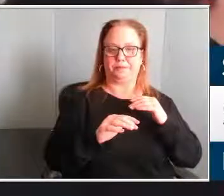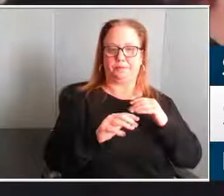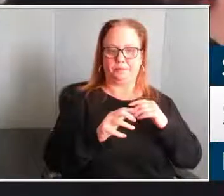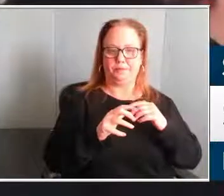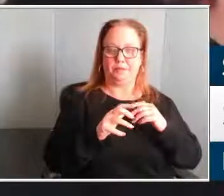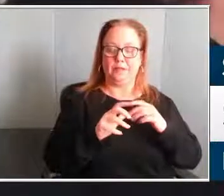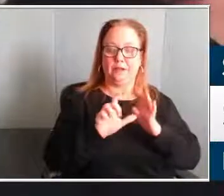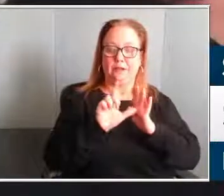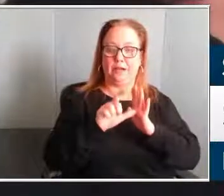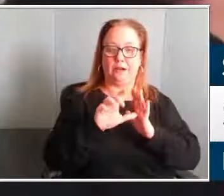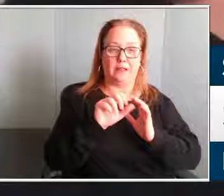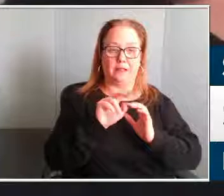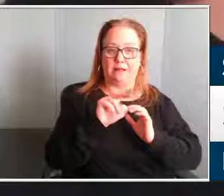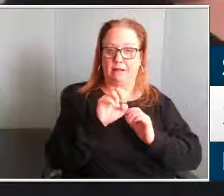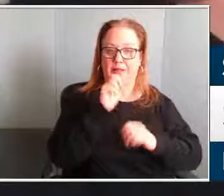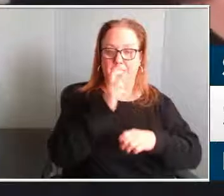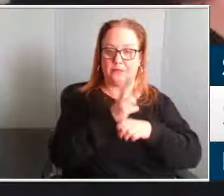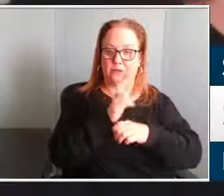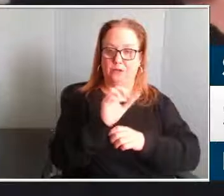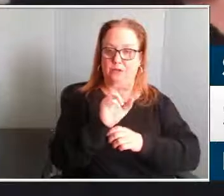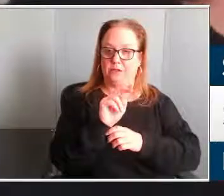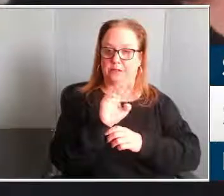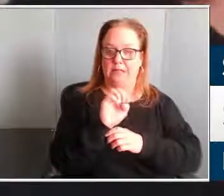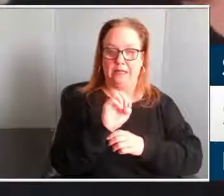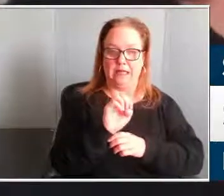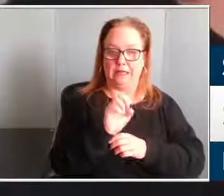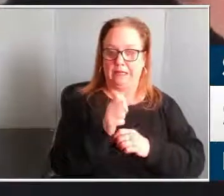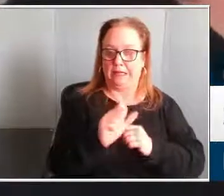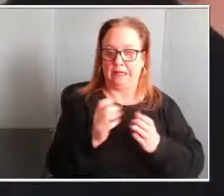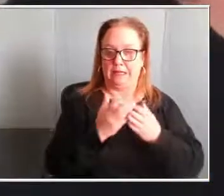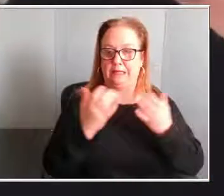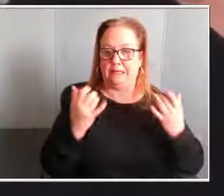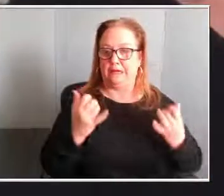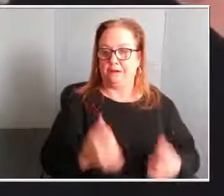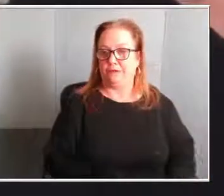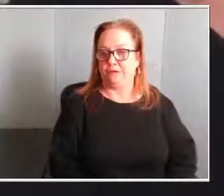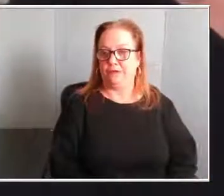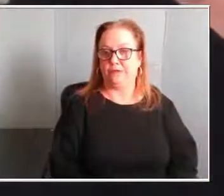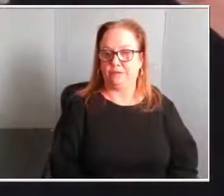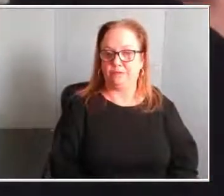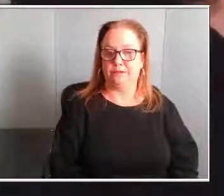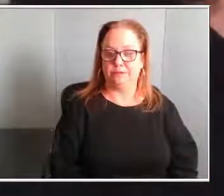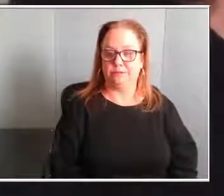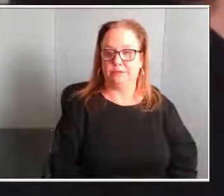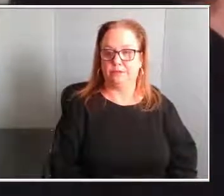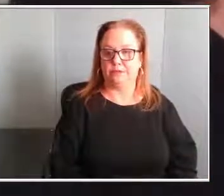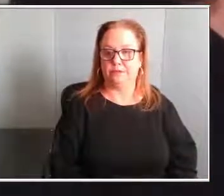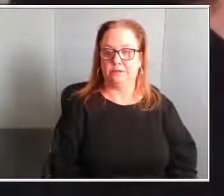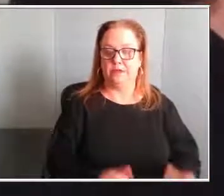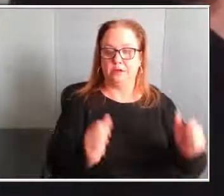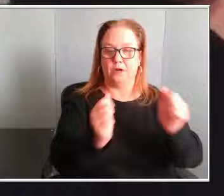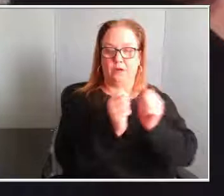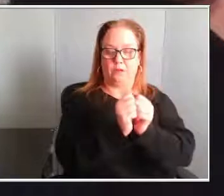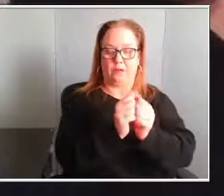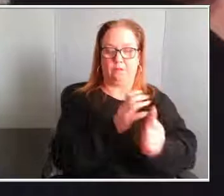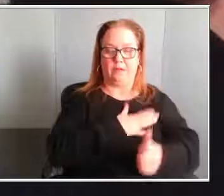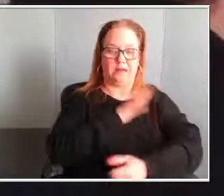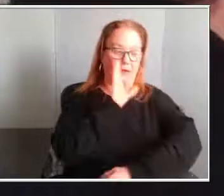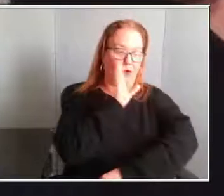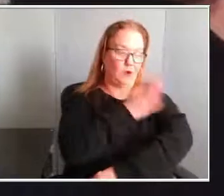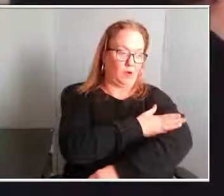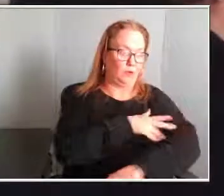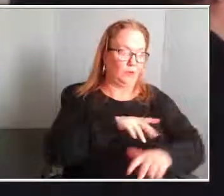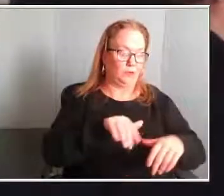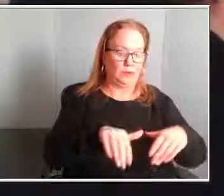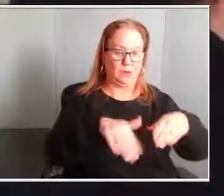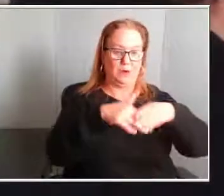cane, and he doesn't really use anything now. With the daughter's wedding,